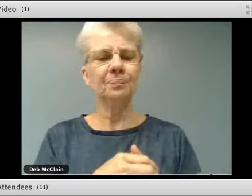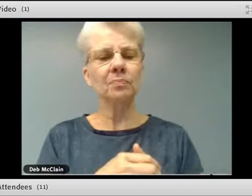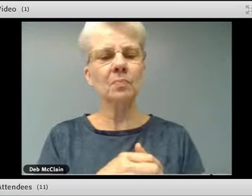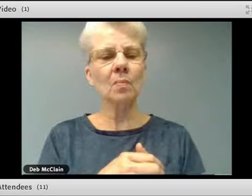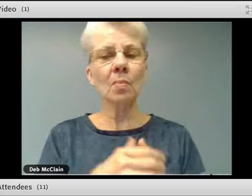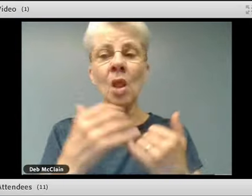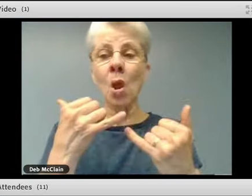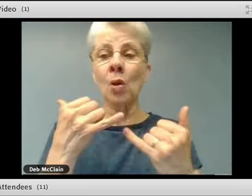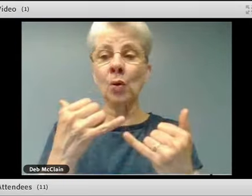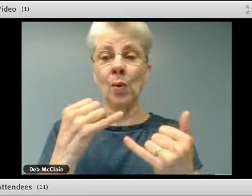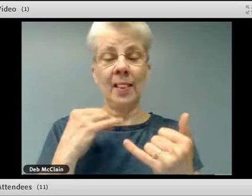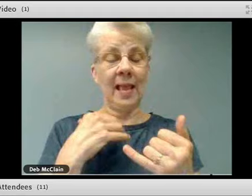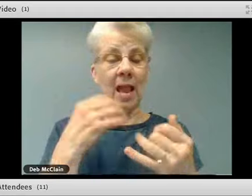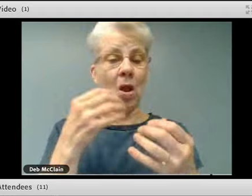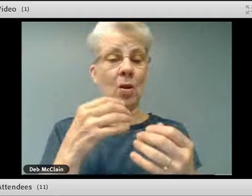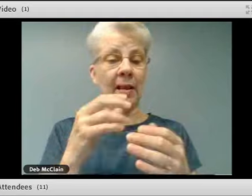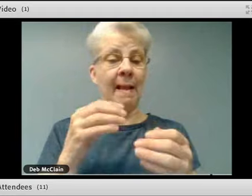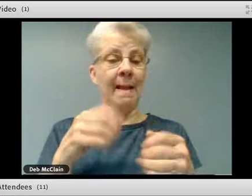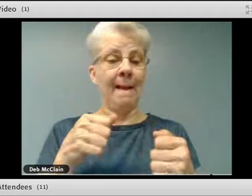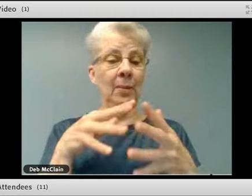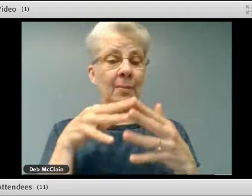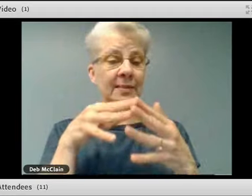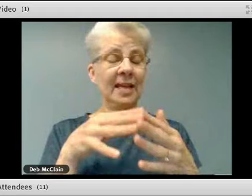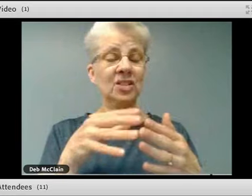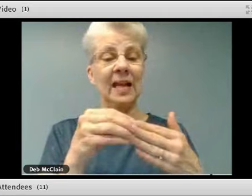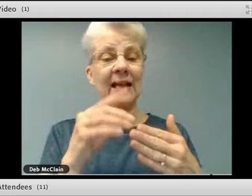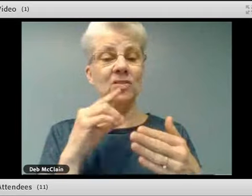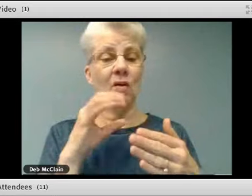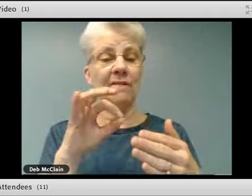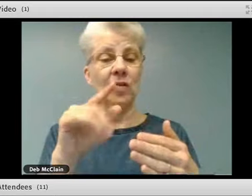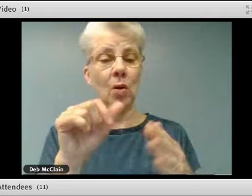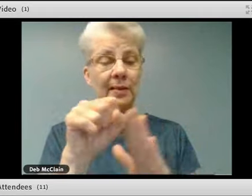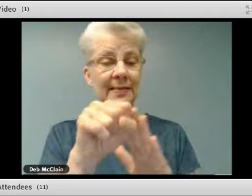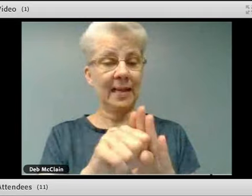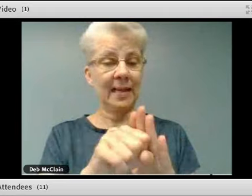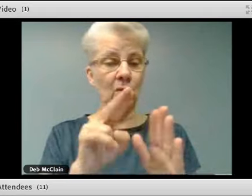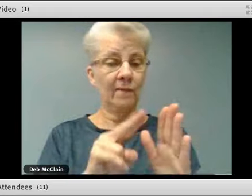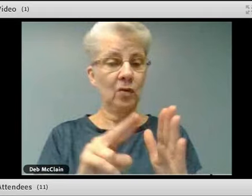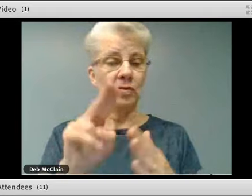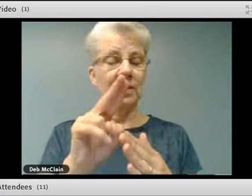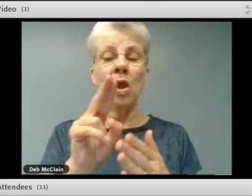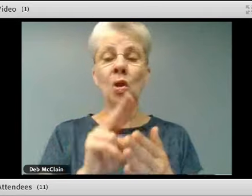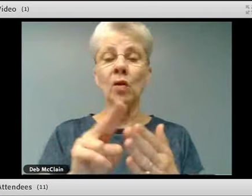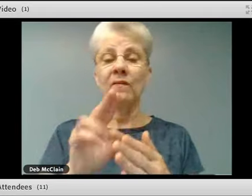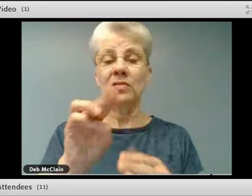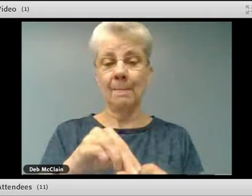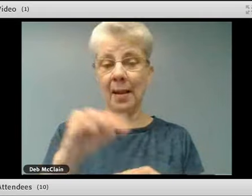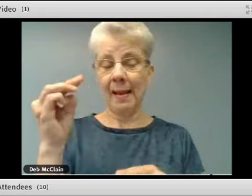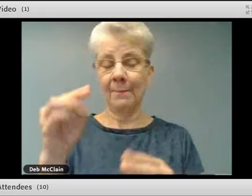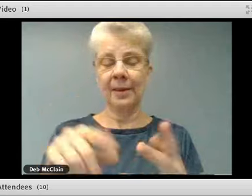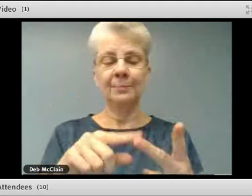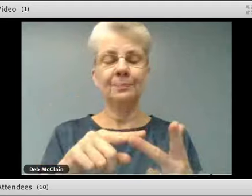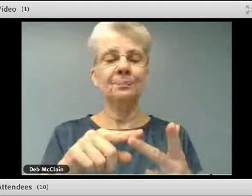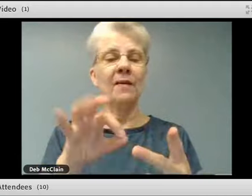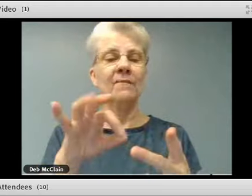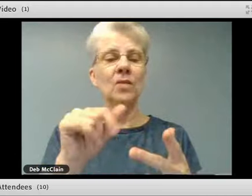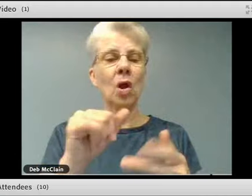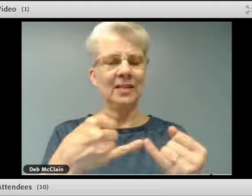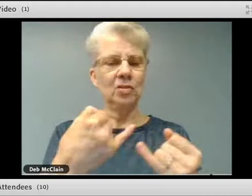Currently, our implementation leads are our Florida State University, the University of Miami, and Florida